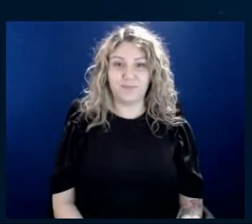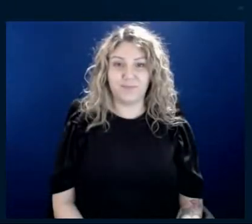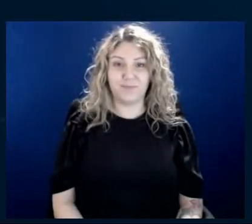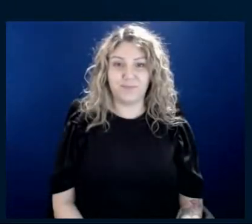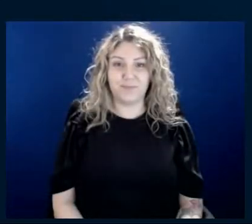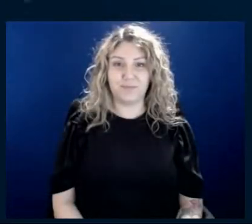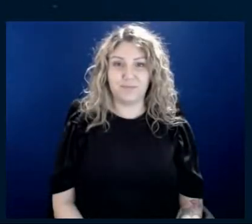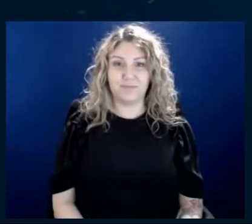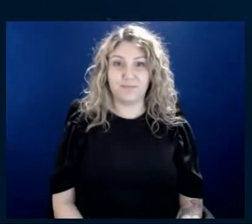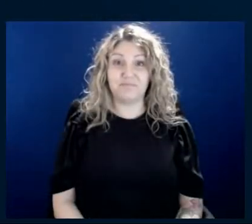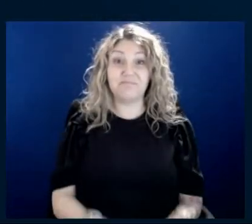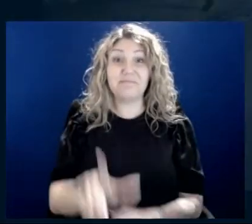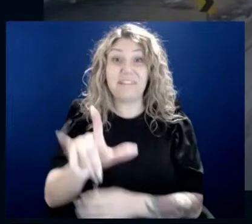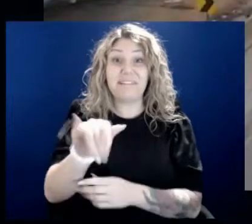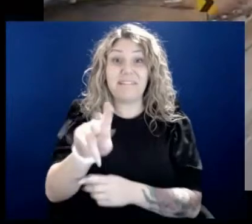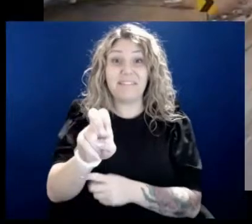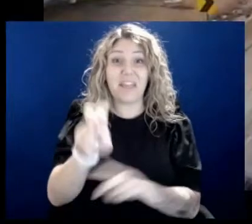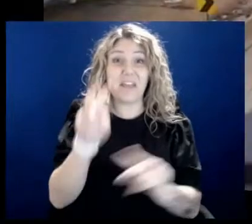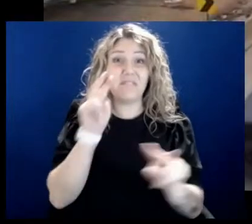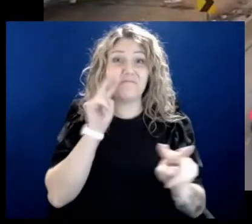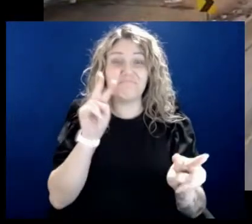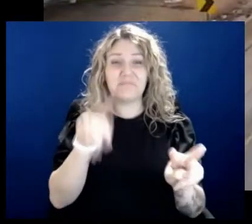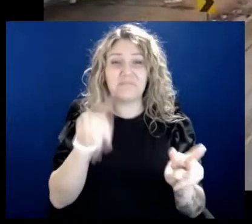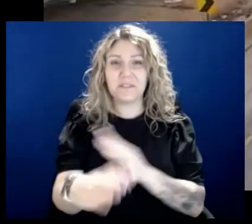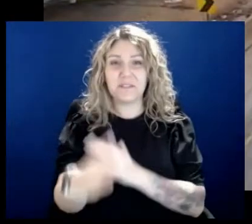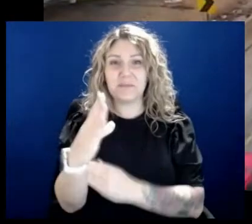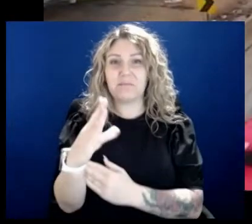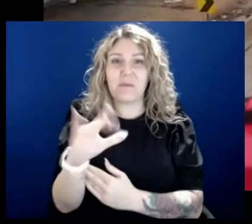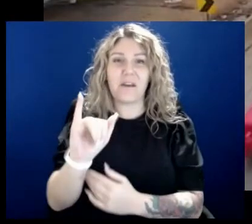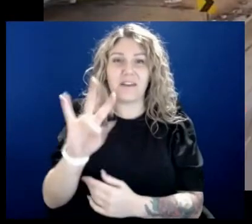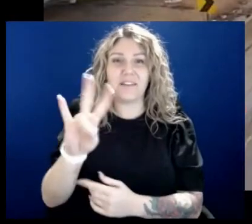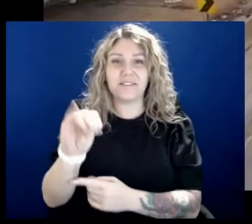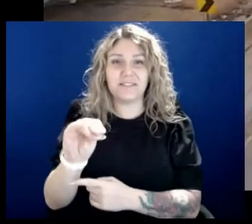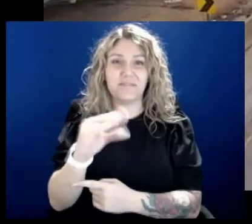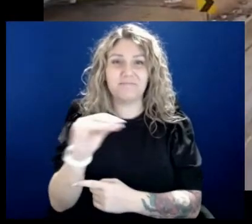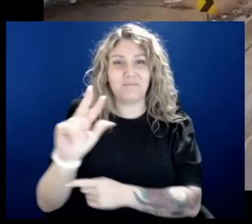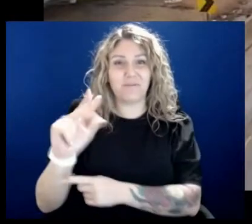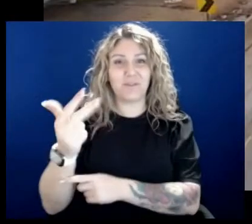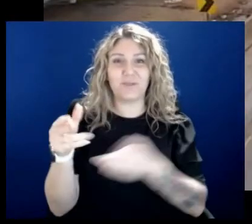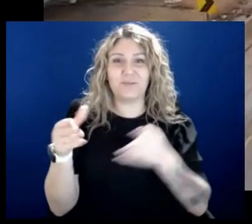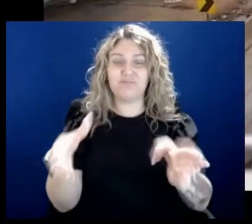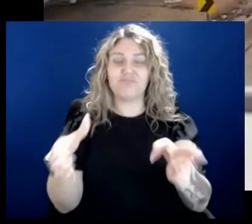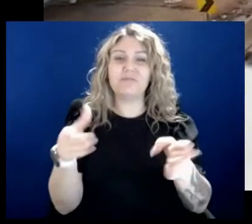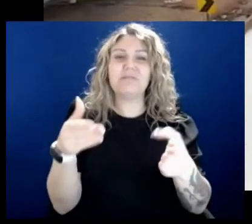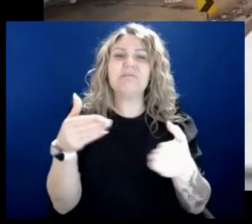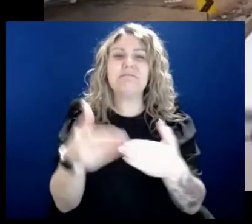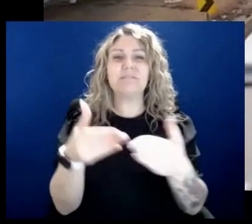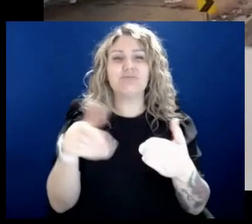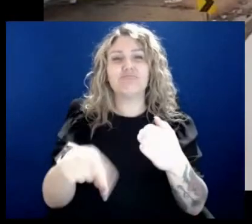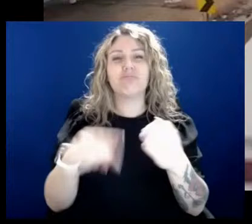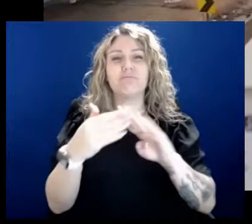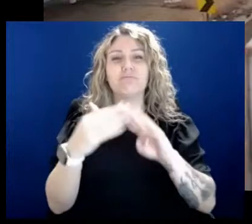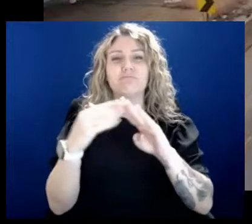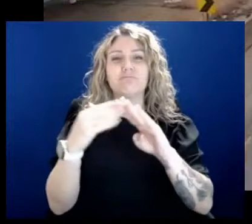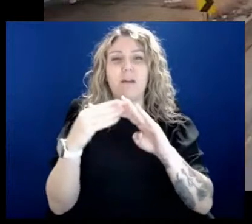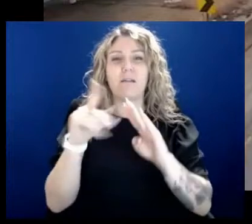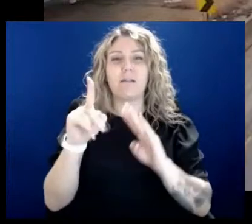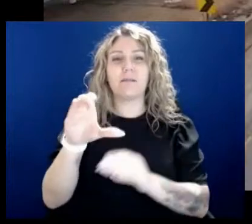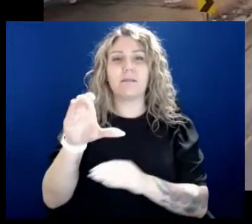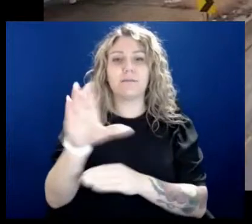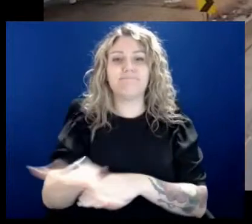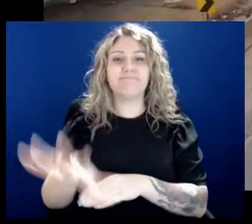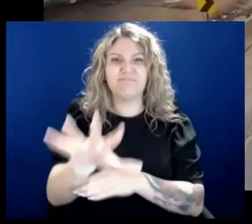Live look this morning at I-70 and 3rd Street near downtown Kansas City, Kansas, one of the many areas targeted by a $500